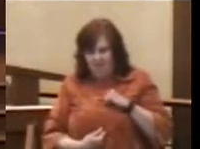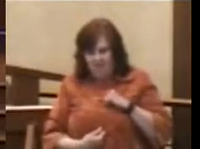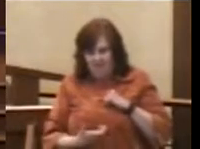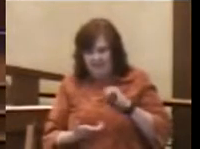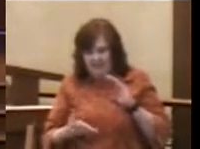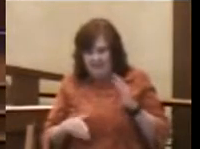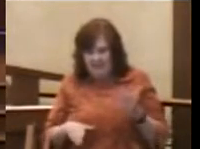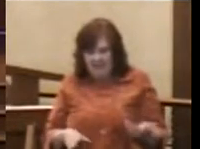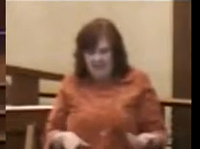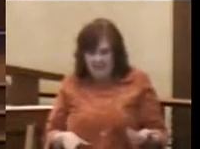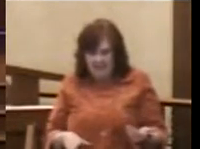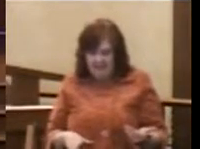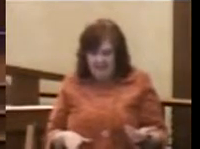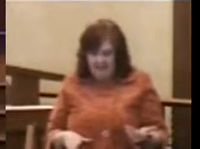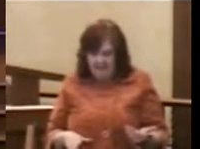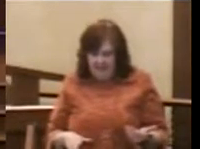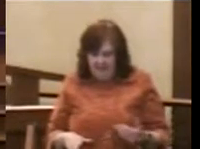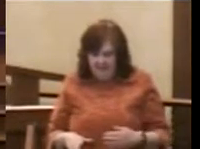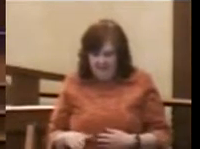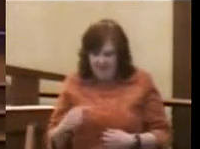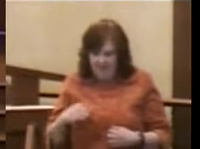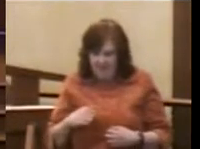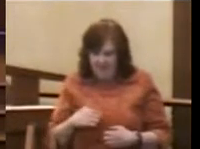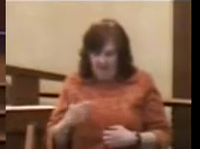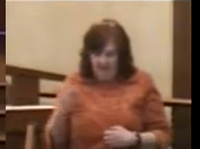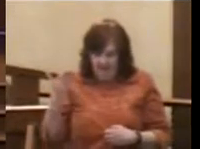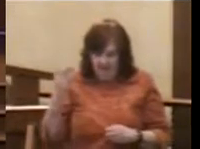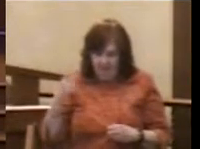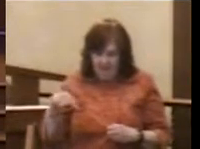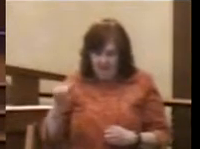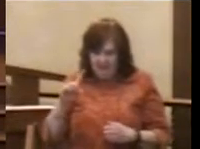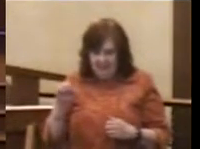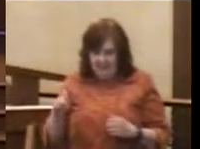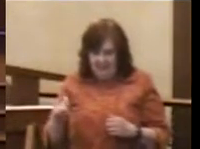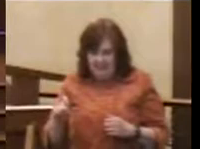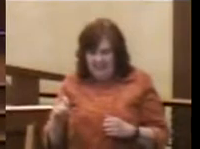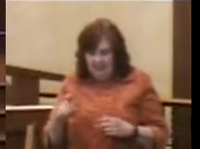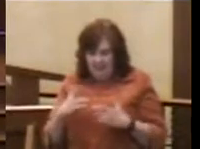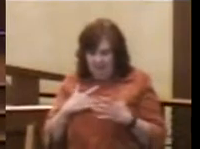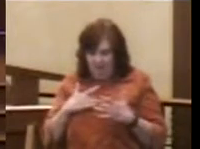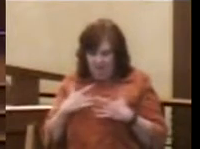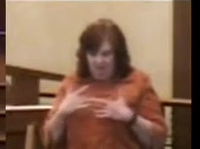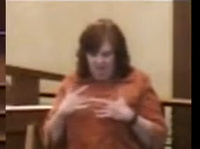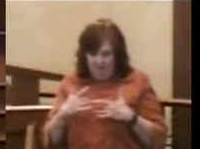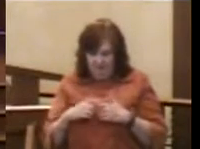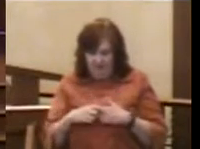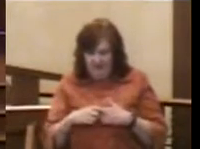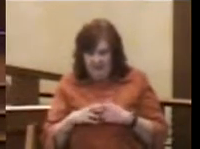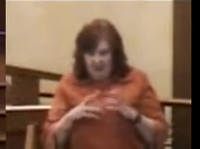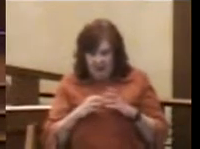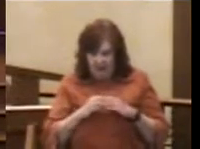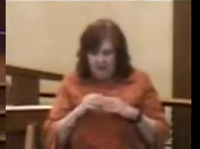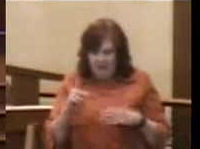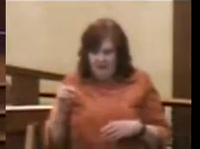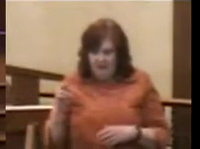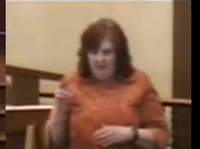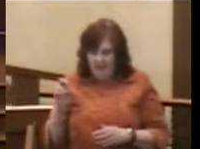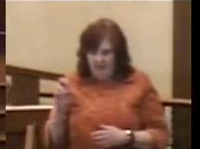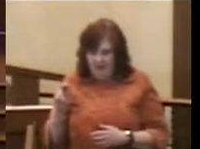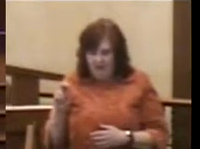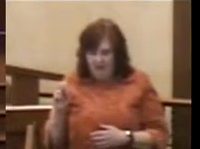grieving and the dying. We lift up to you those who are in need and those who care for them, including Karen